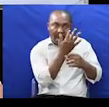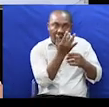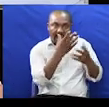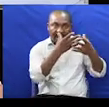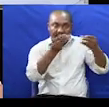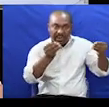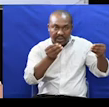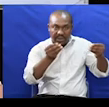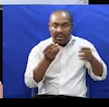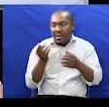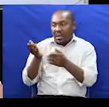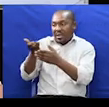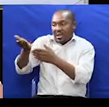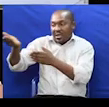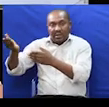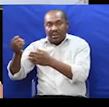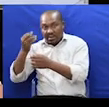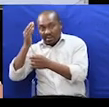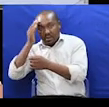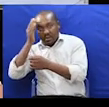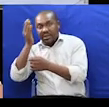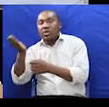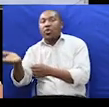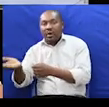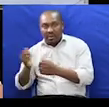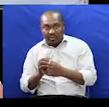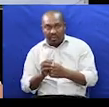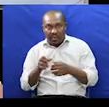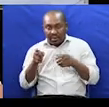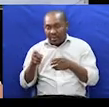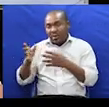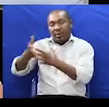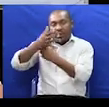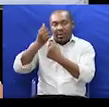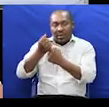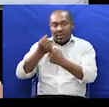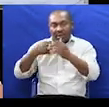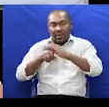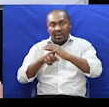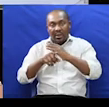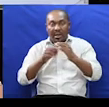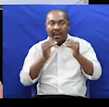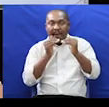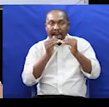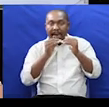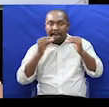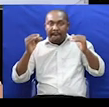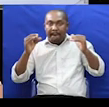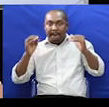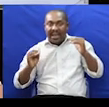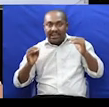an A and an B? They are obtained from the balanced chemical equation. On the reactant side,